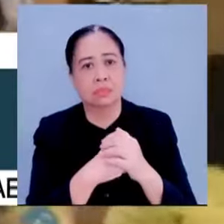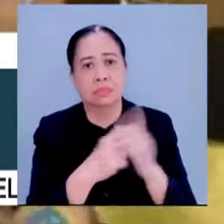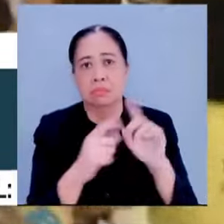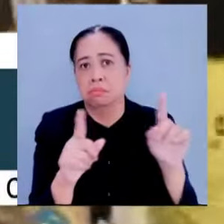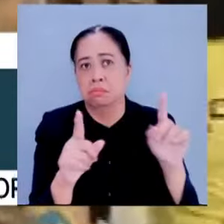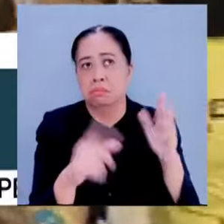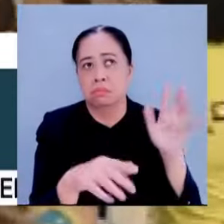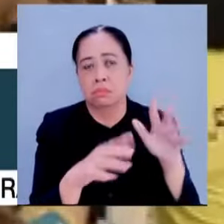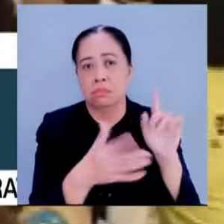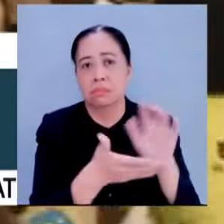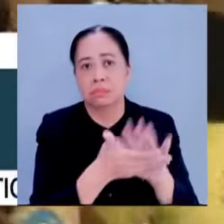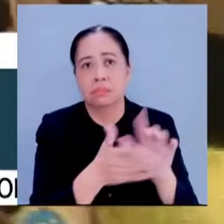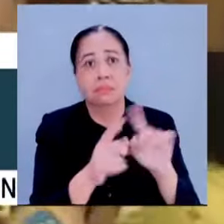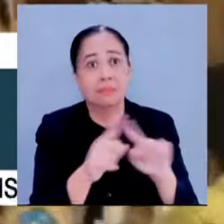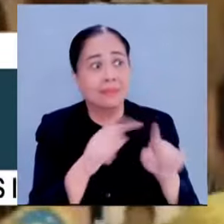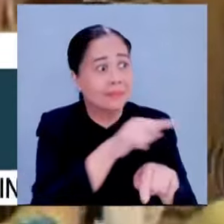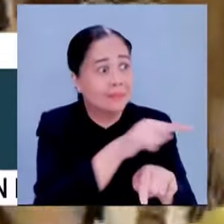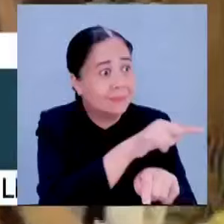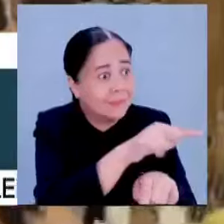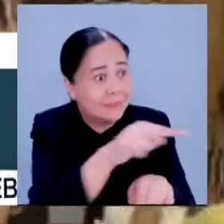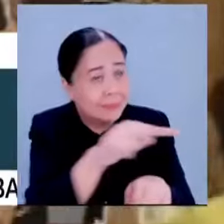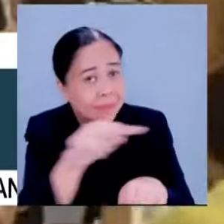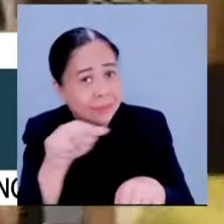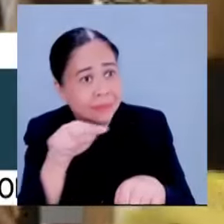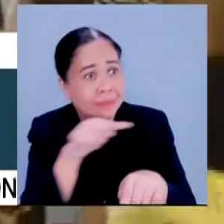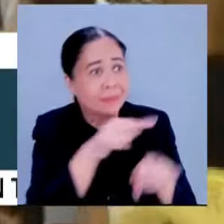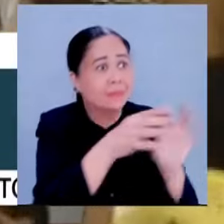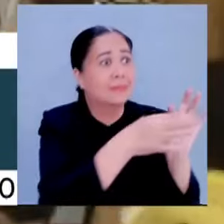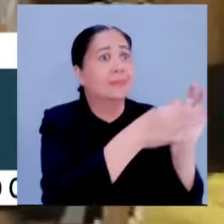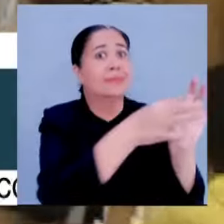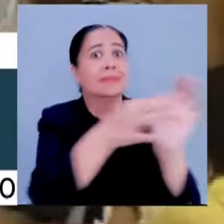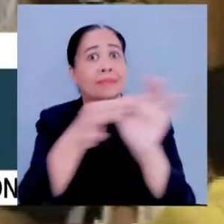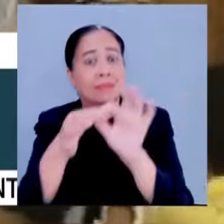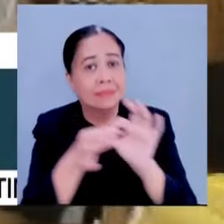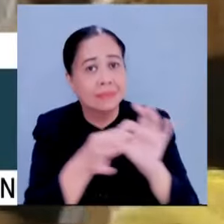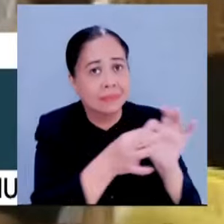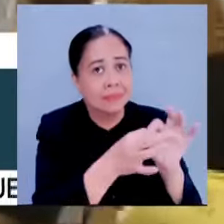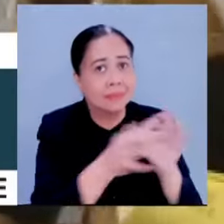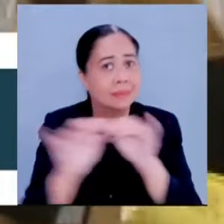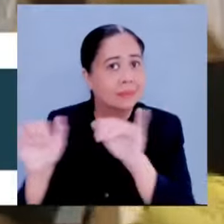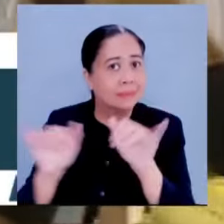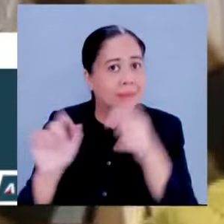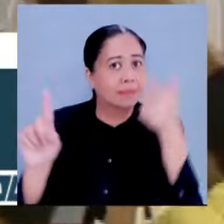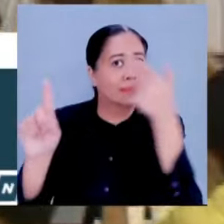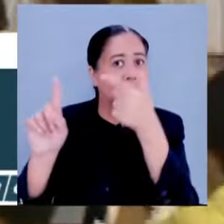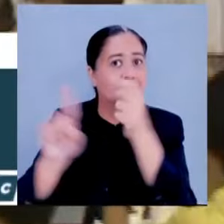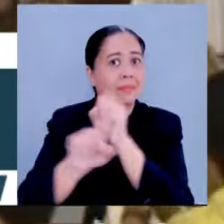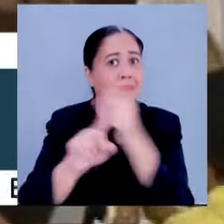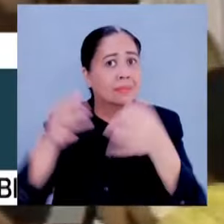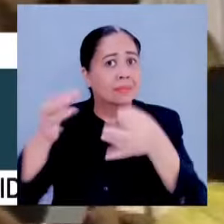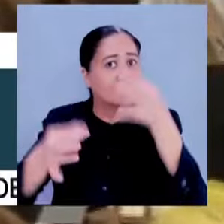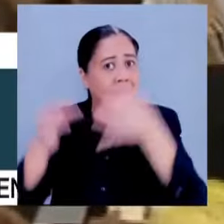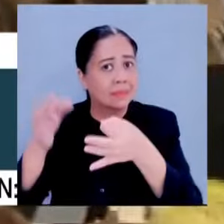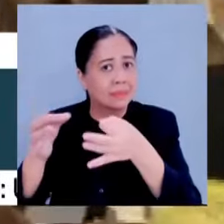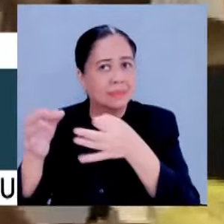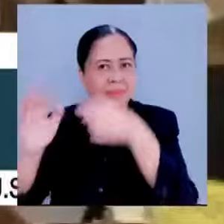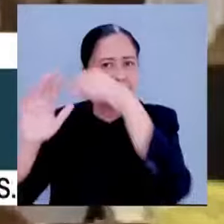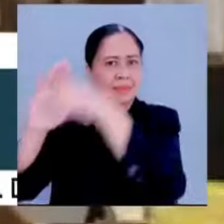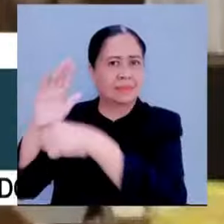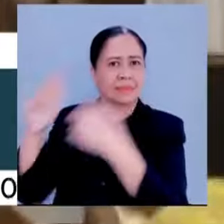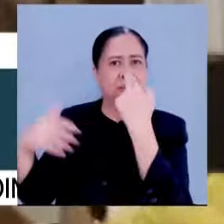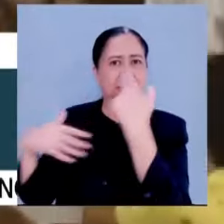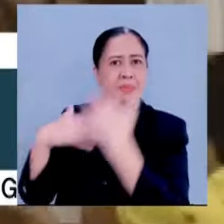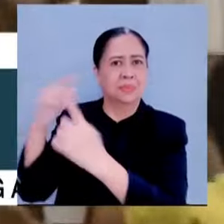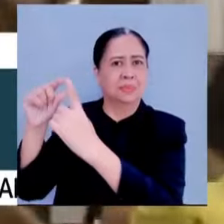aspirations, but actually they are bonded together by the common pursuit of social justice. That is the whole, that